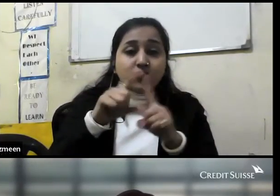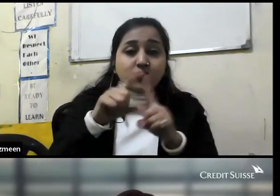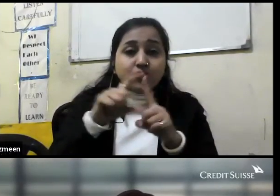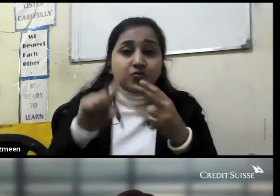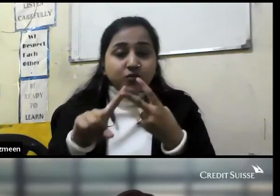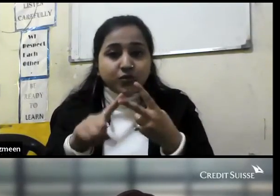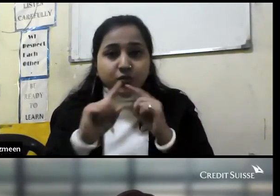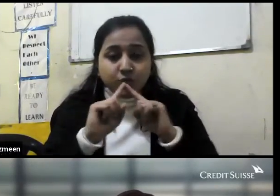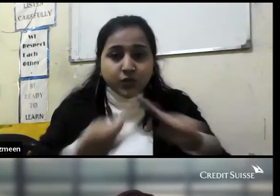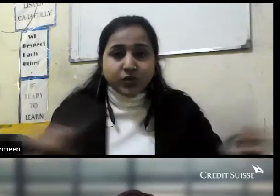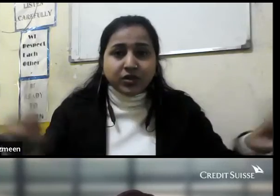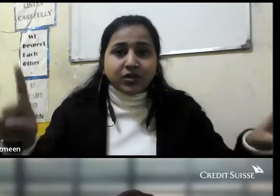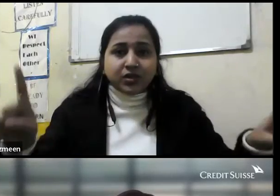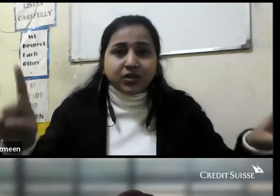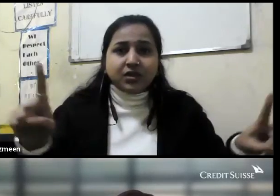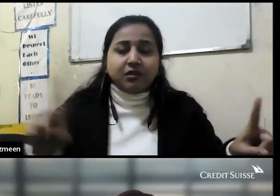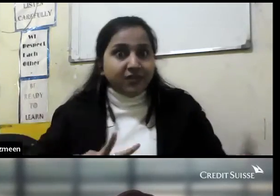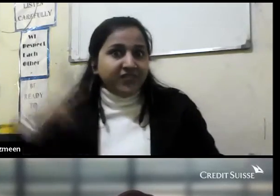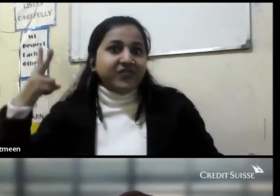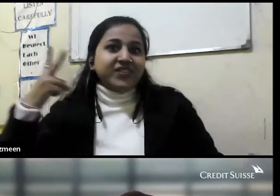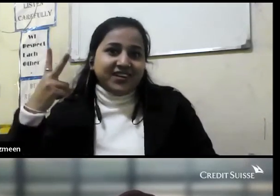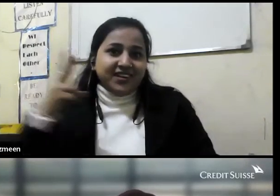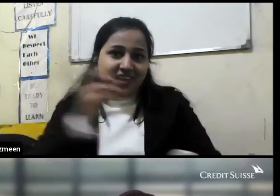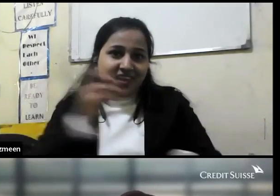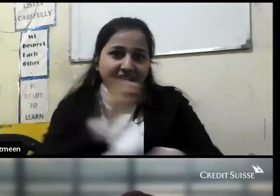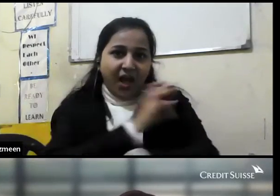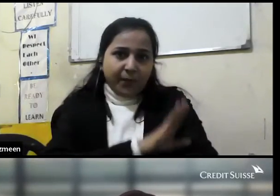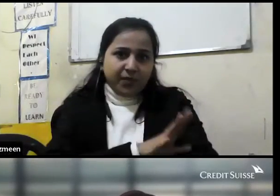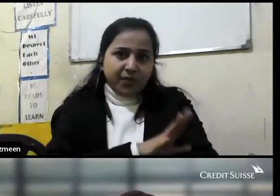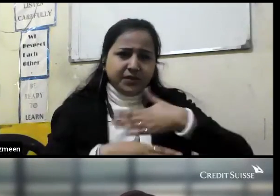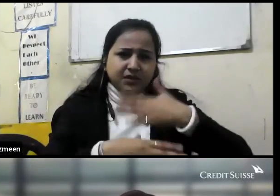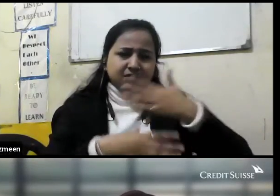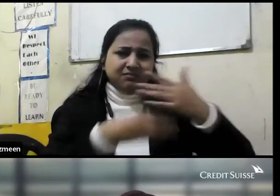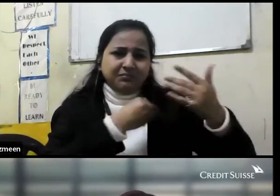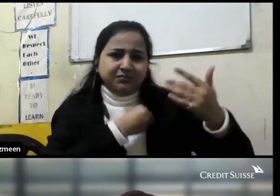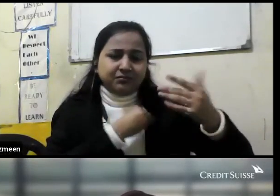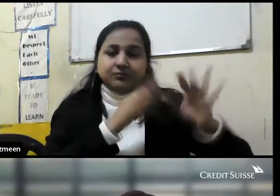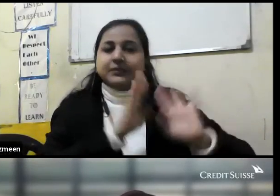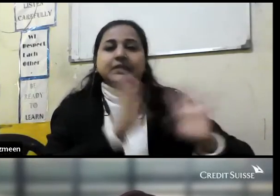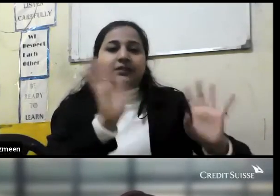calling them disabled or physically challenged. It's not.